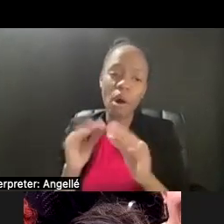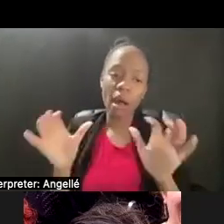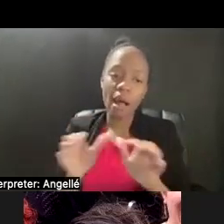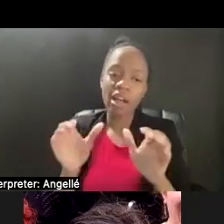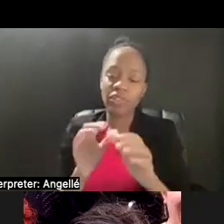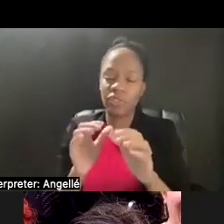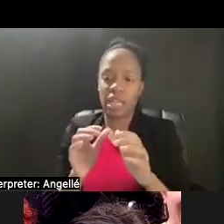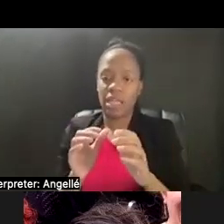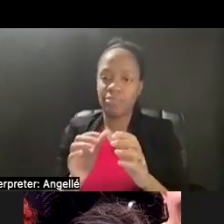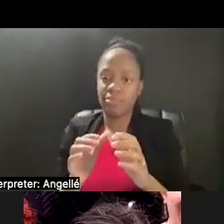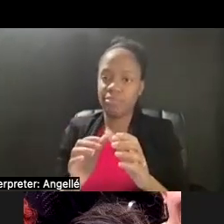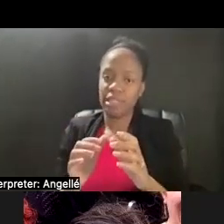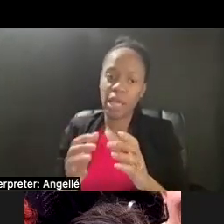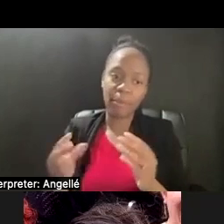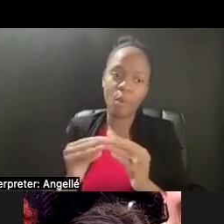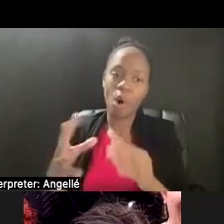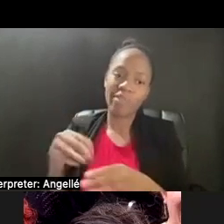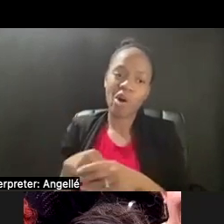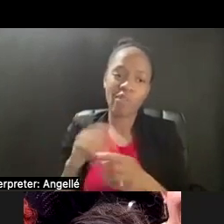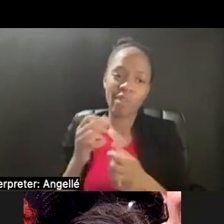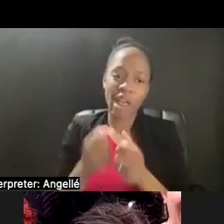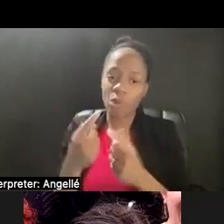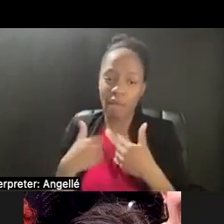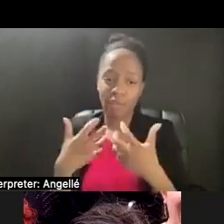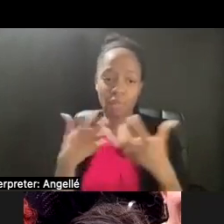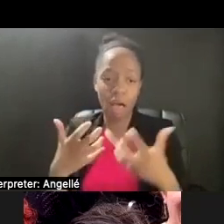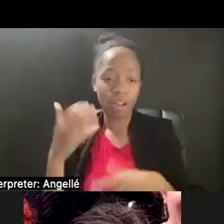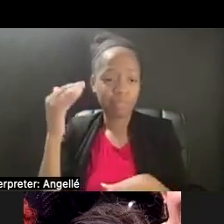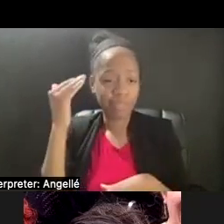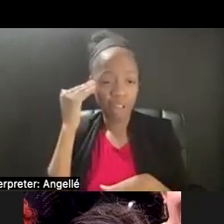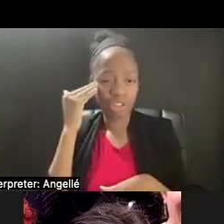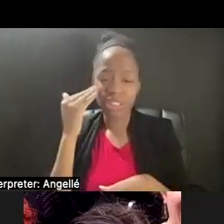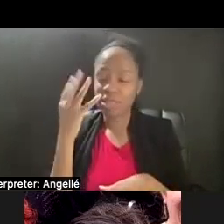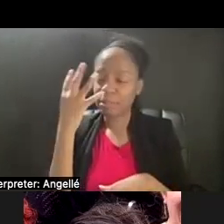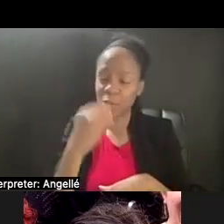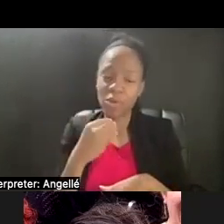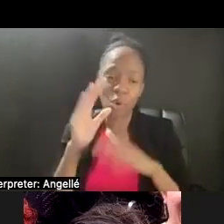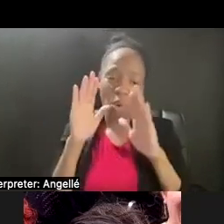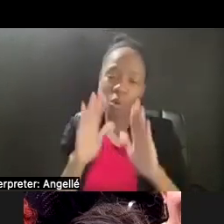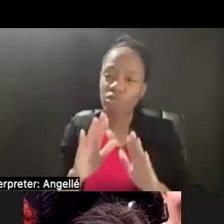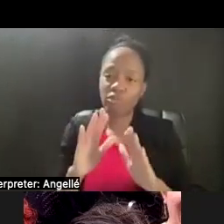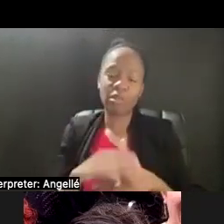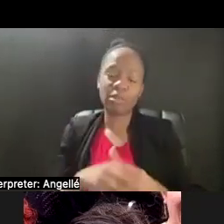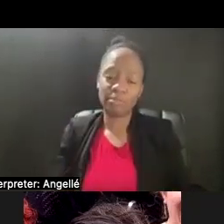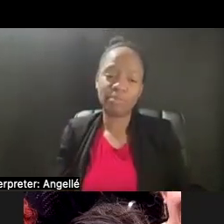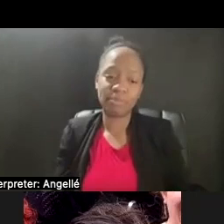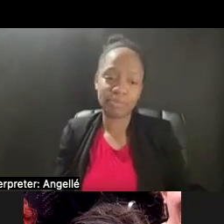this because everyone has been so knowledgeable and it's just been beautiful and it's been wonderful to be a part of.